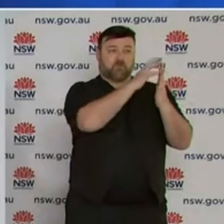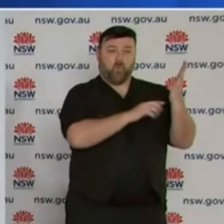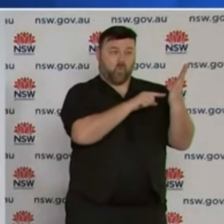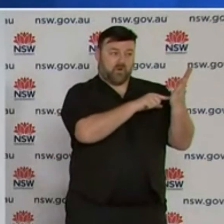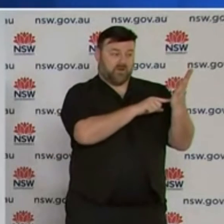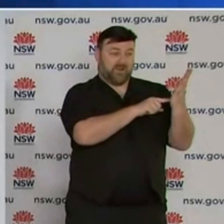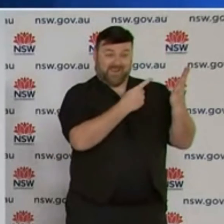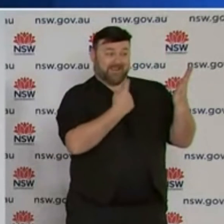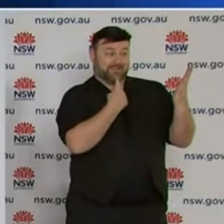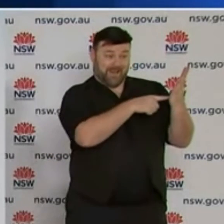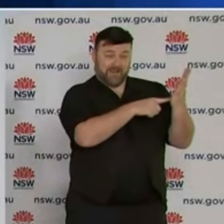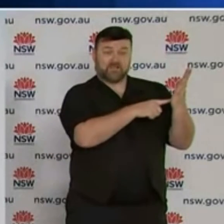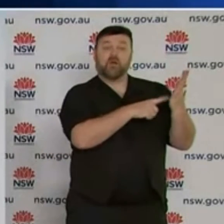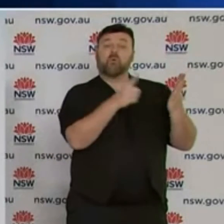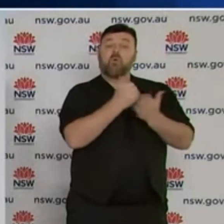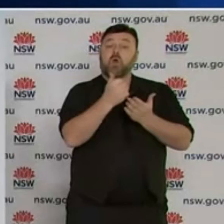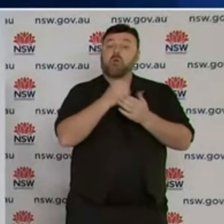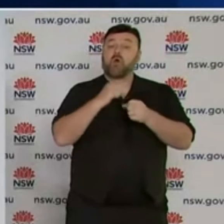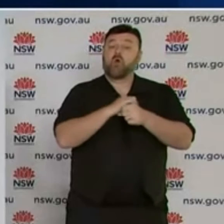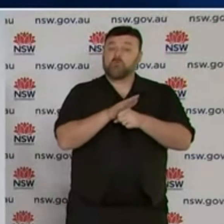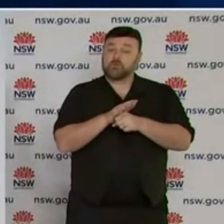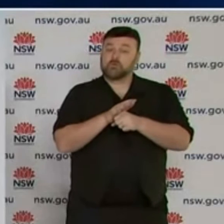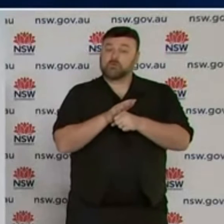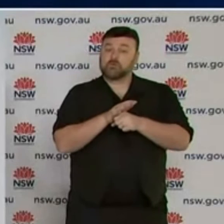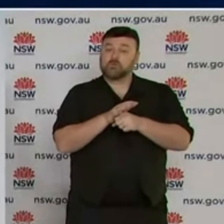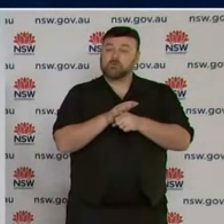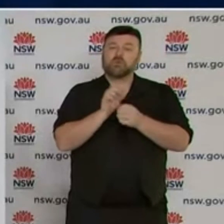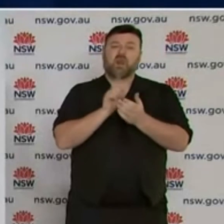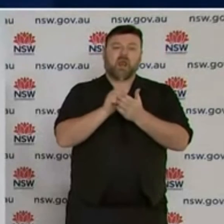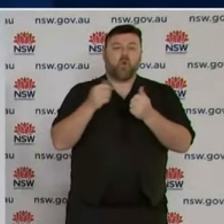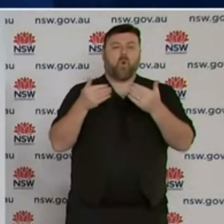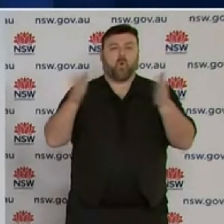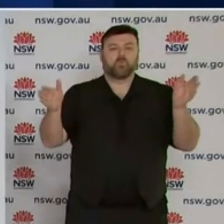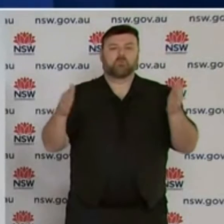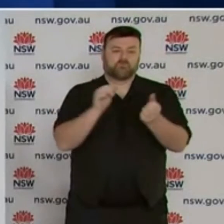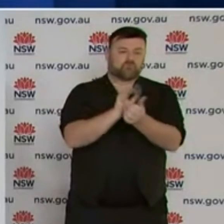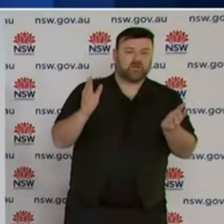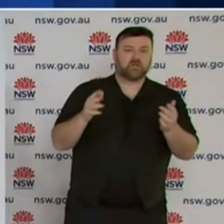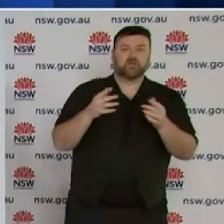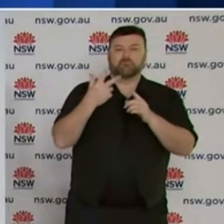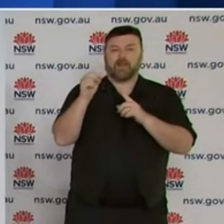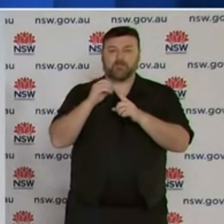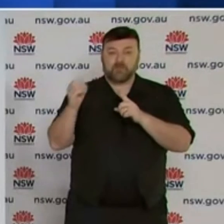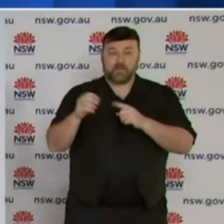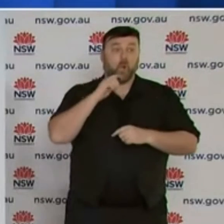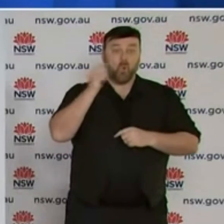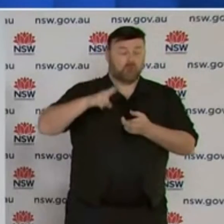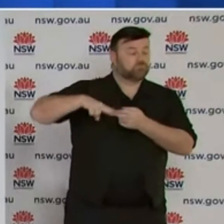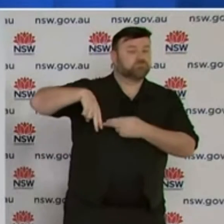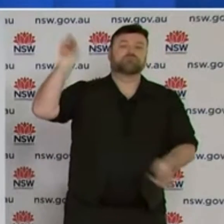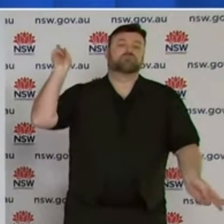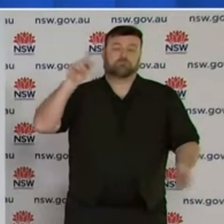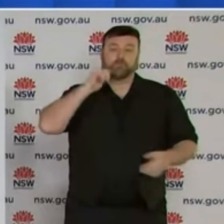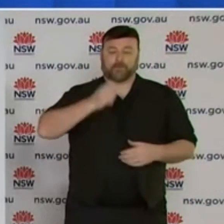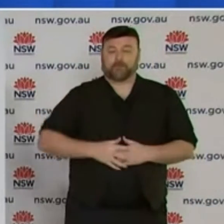report predicts that the case numbers that we'll see when we open up at 80% double dose are likely to be the highest case numbers we've ever seen